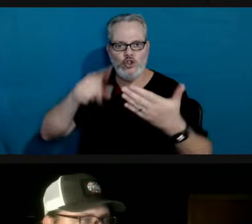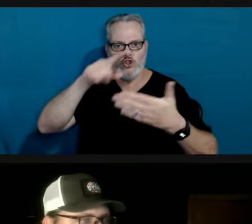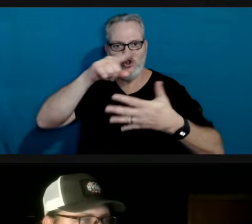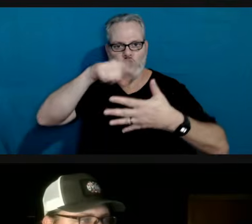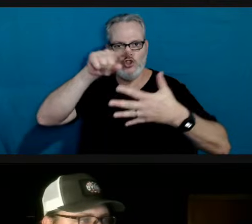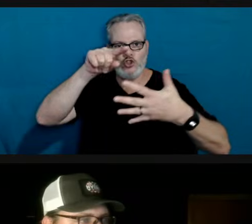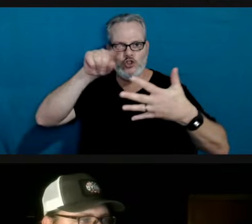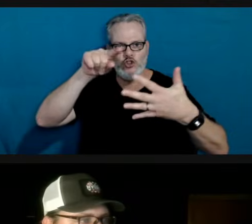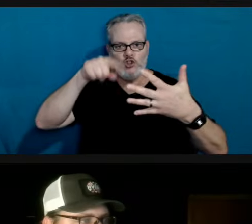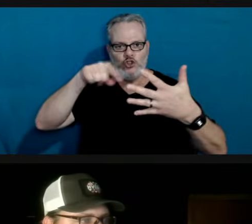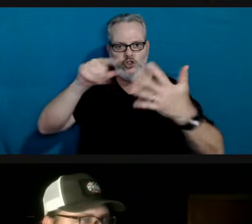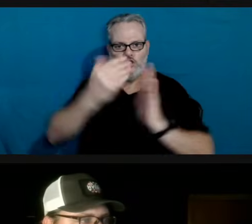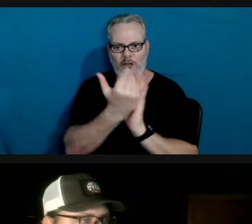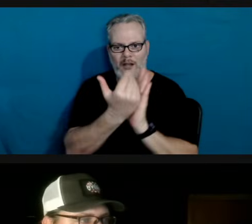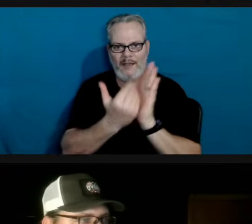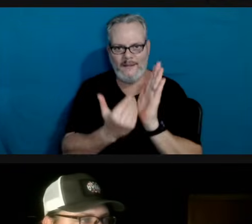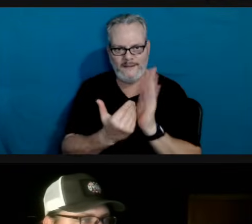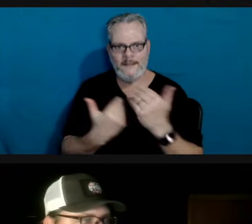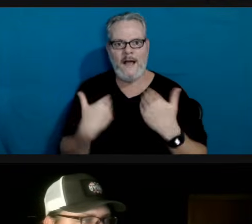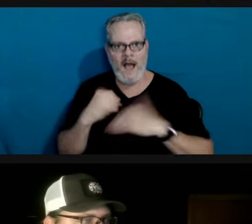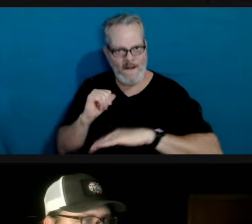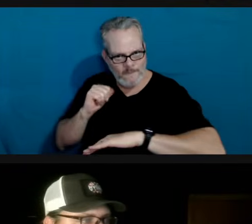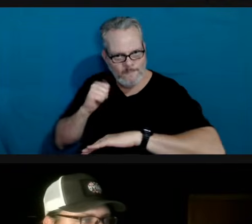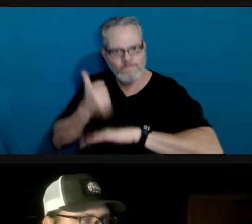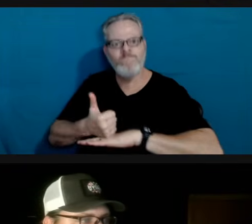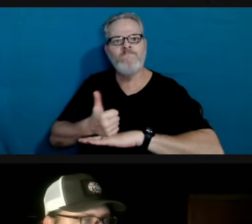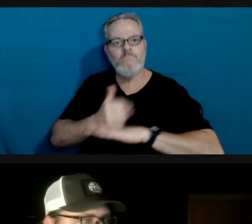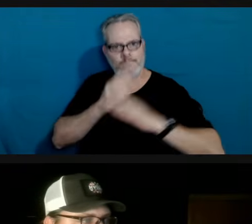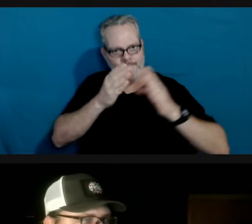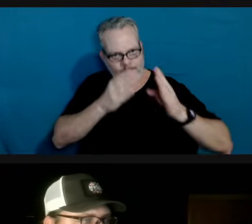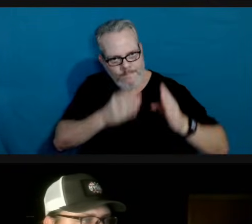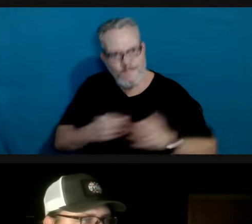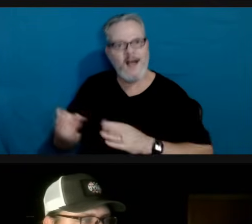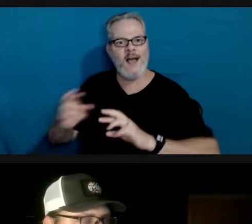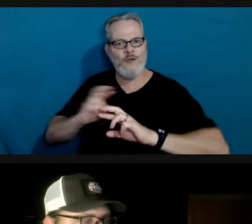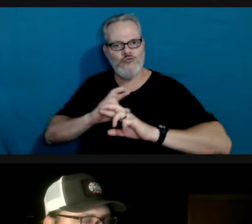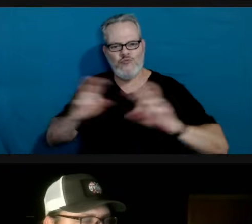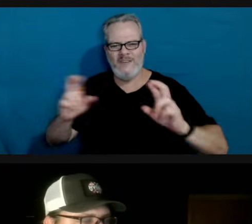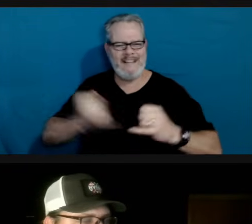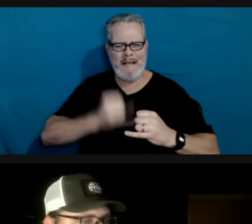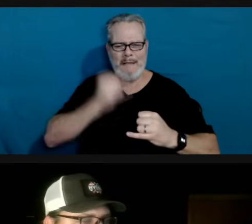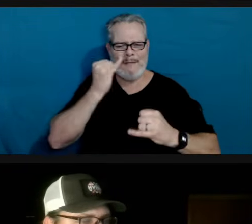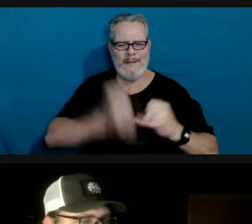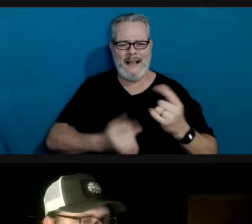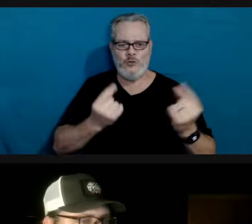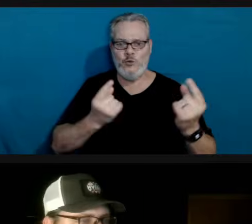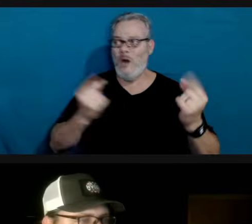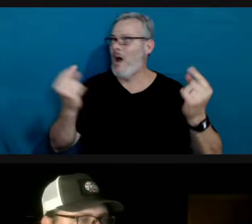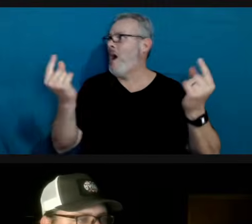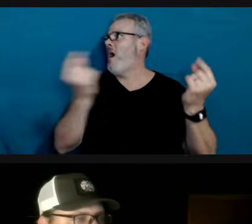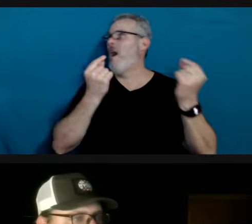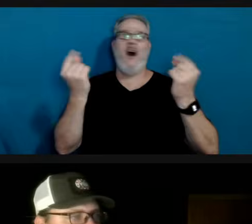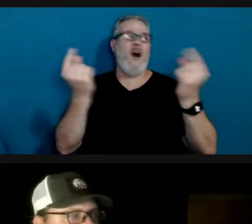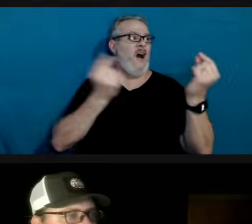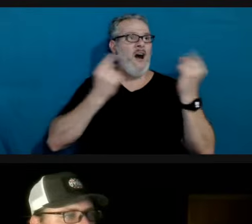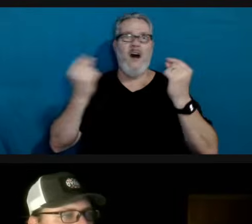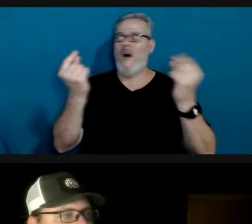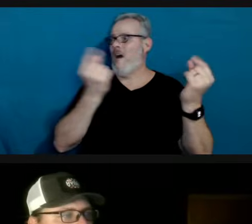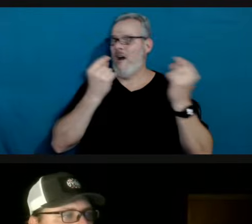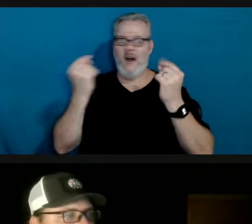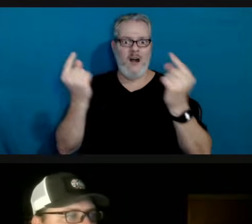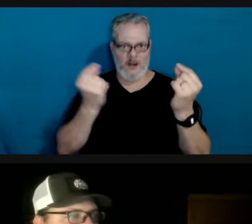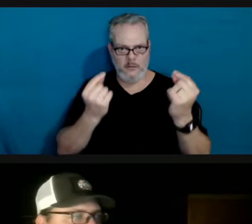in place. The last thing we all need to do is run around in a circle when these things happen. So just some thoughts right